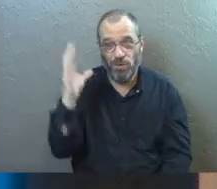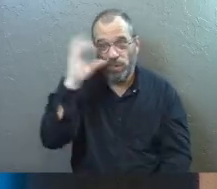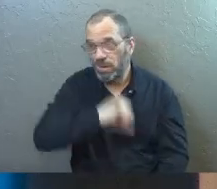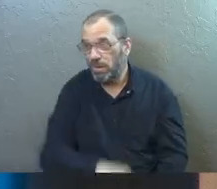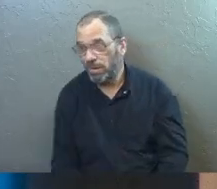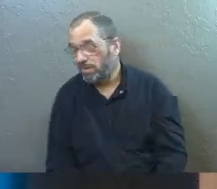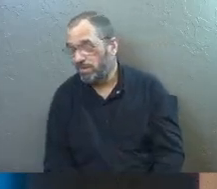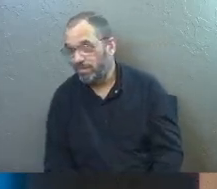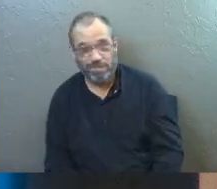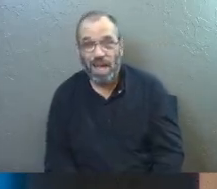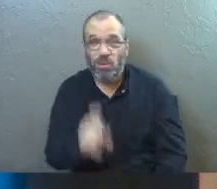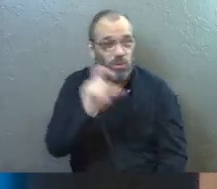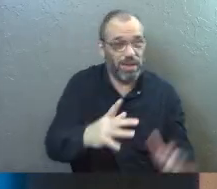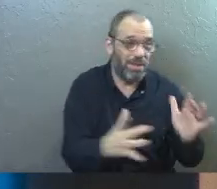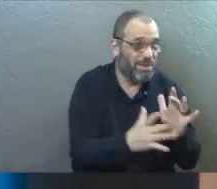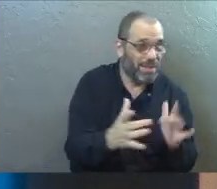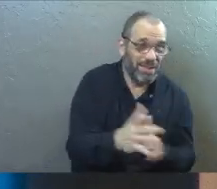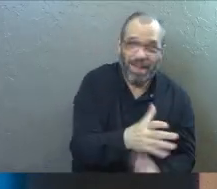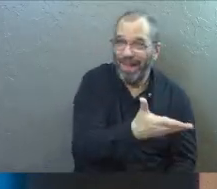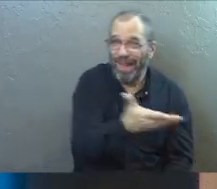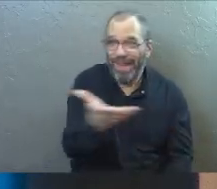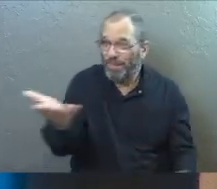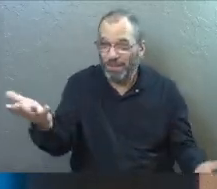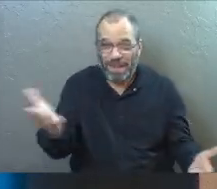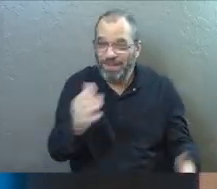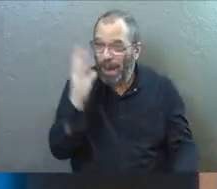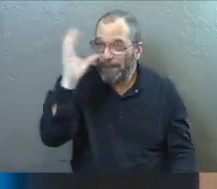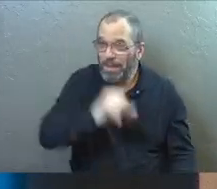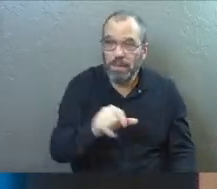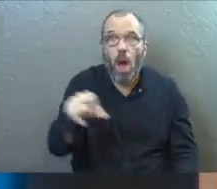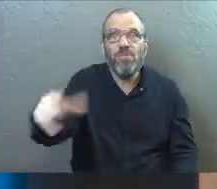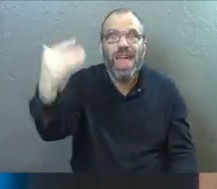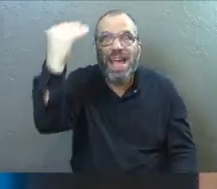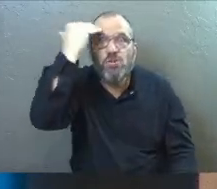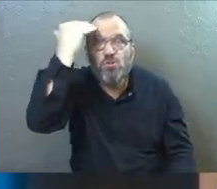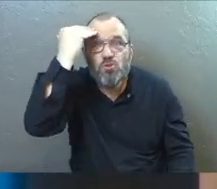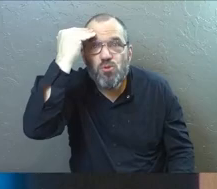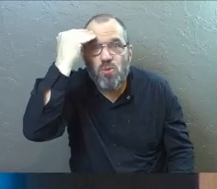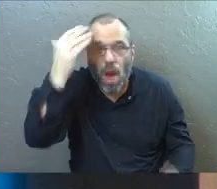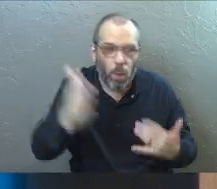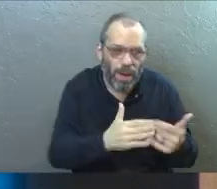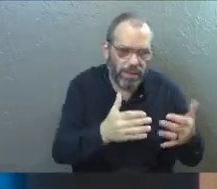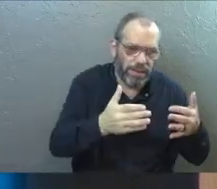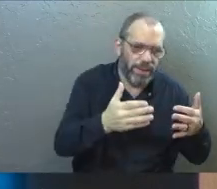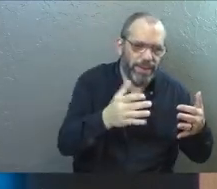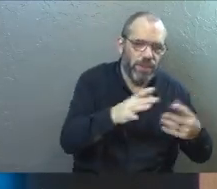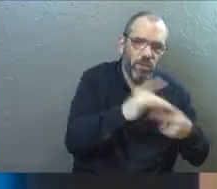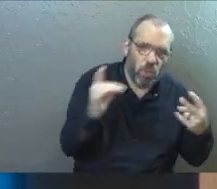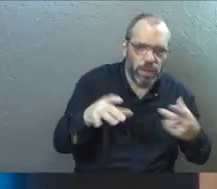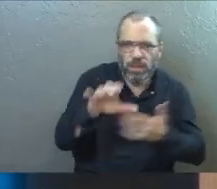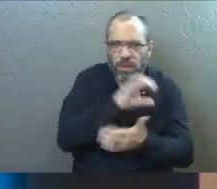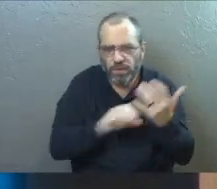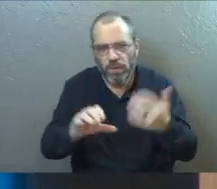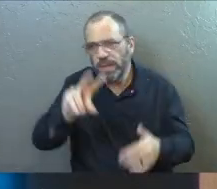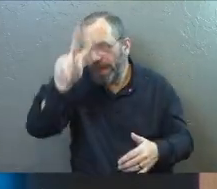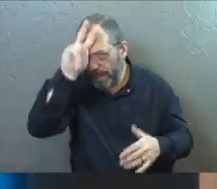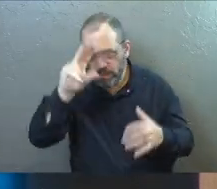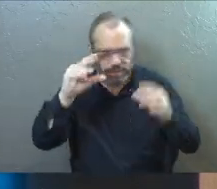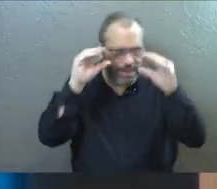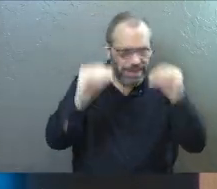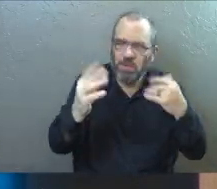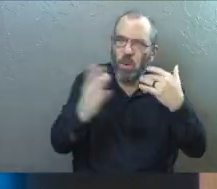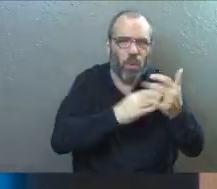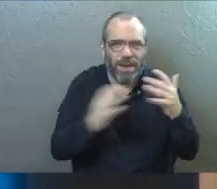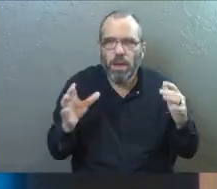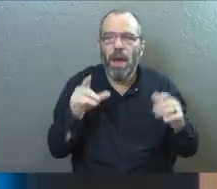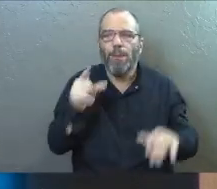right? You need Jesus and you don't even see it. They had knowledge, but whether by choice, ignorance, confusion, incorrect teaching, or